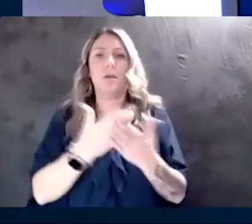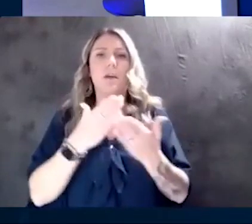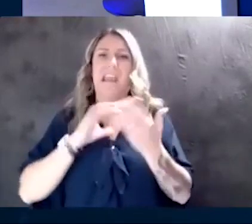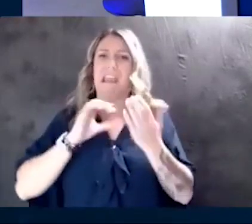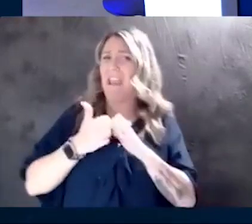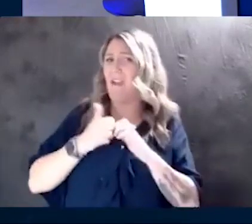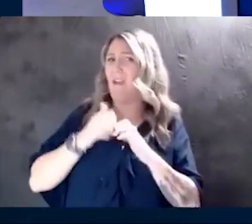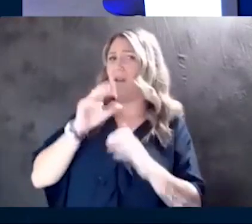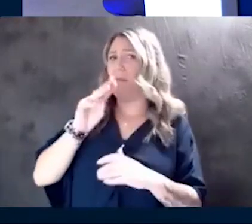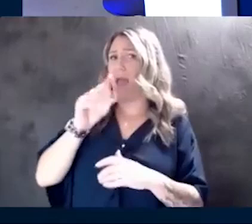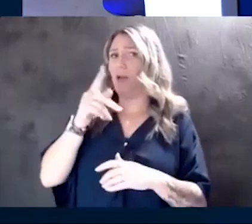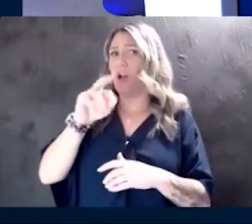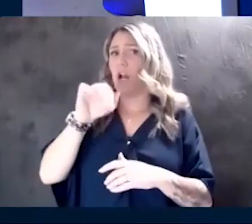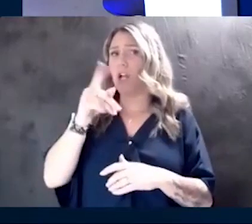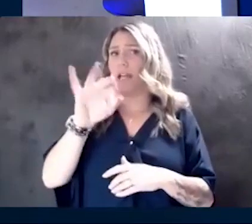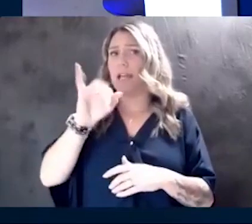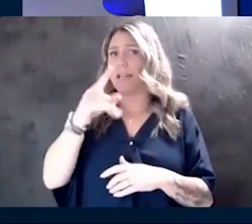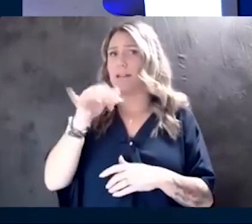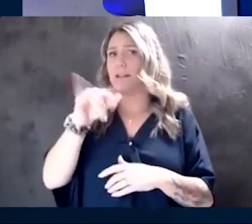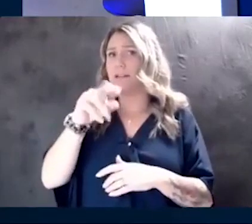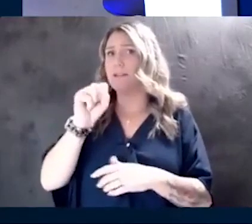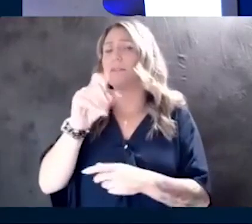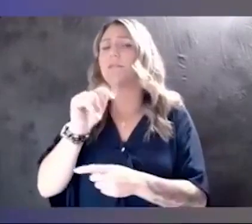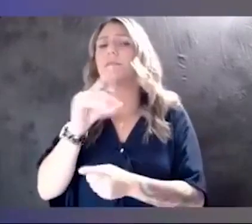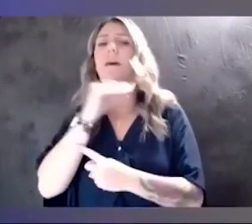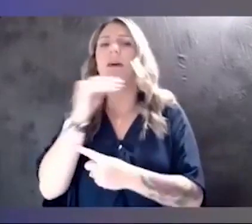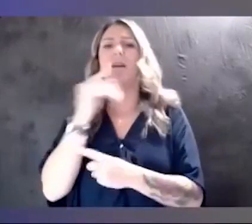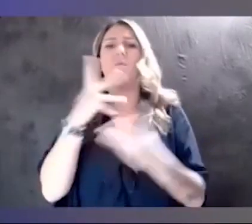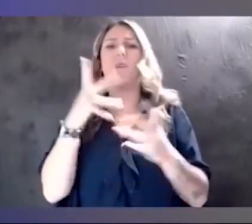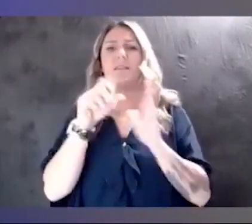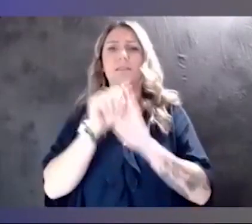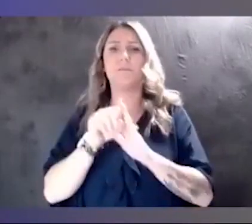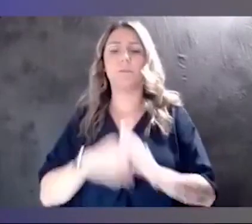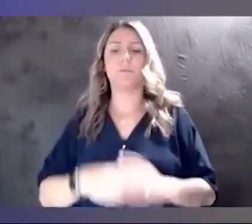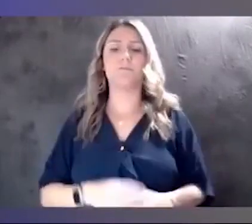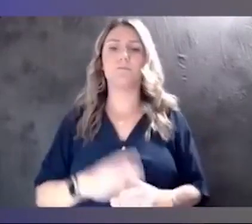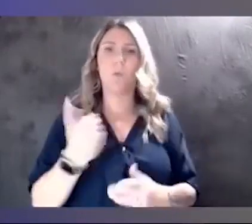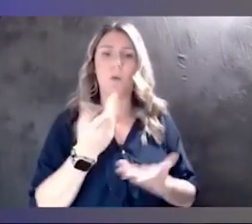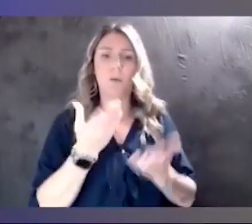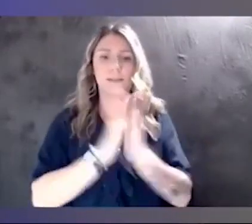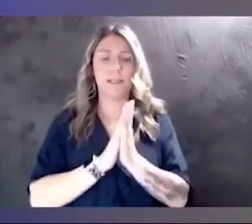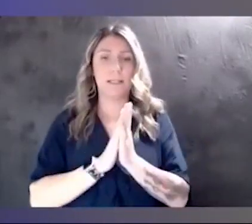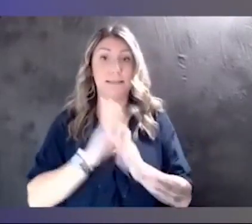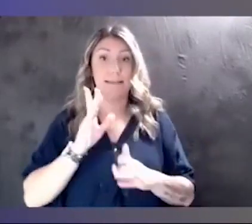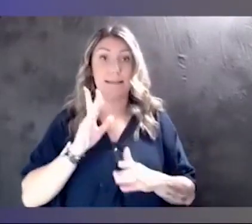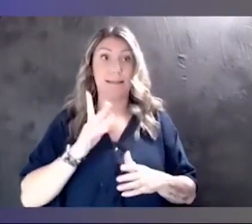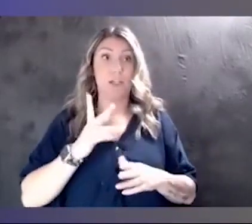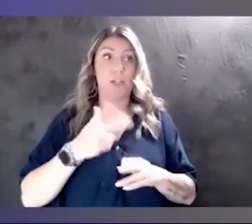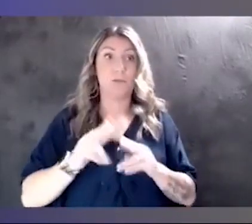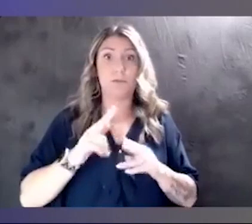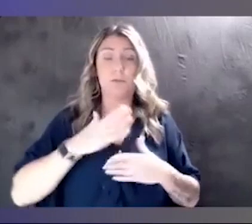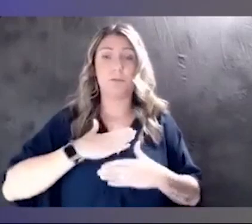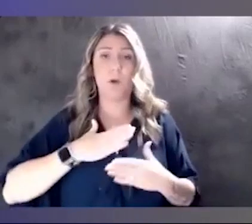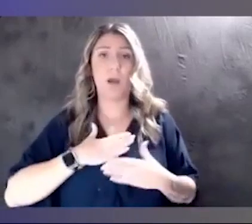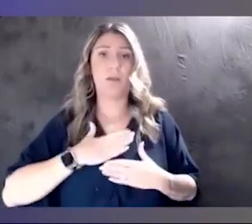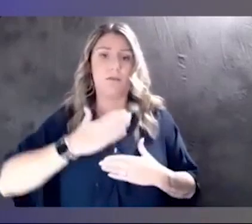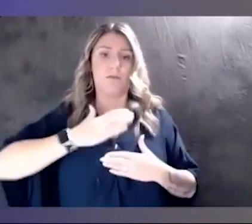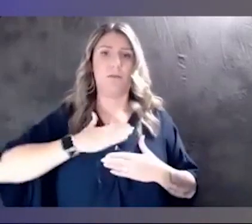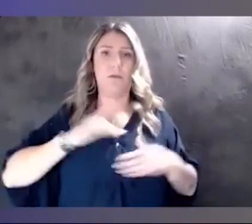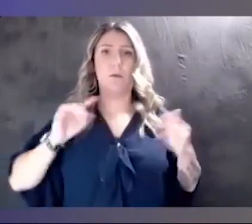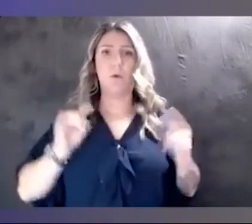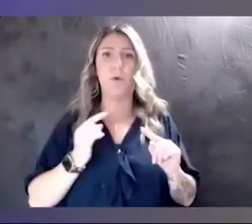problems manifest? Maybe if you could just, what are the symptoms? Yeah, we always ask about shortness of breath, chest pain,